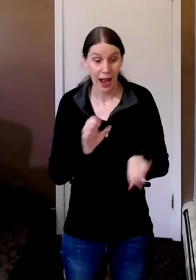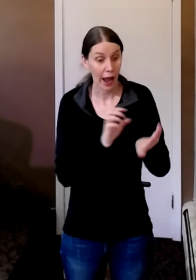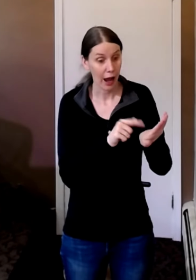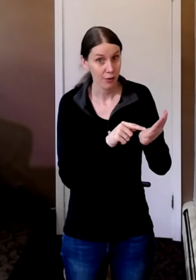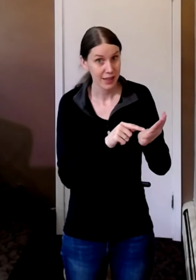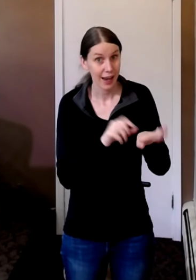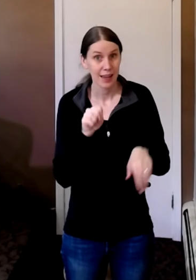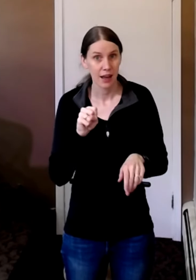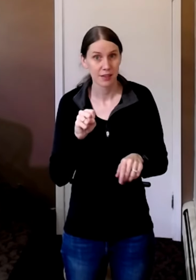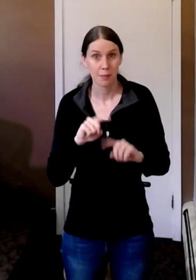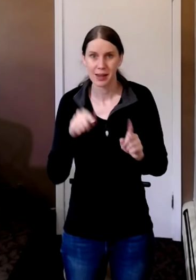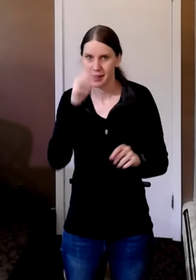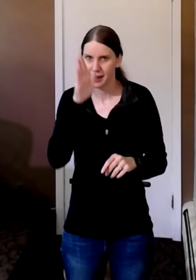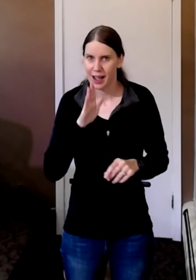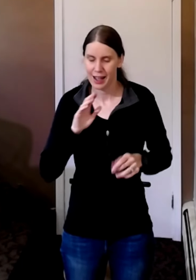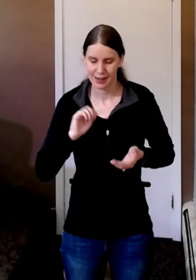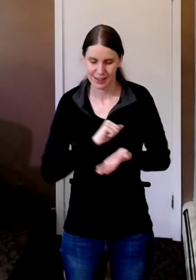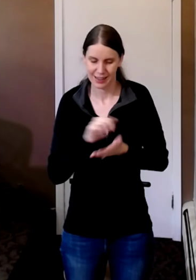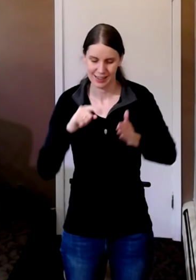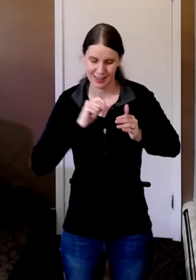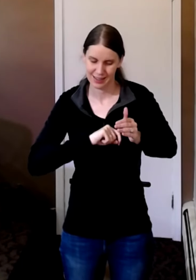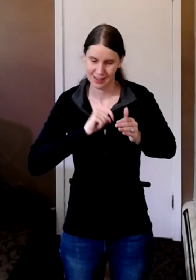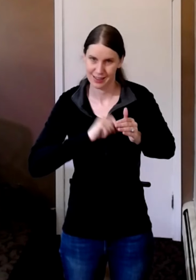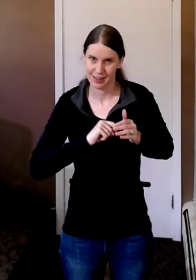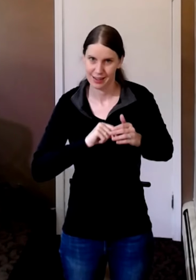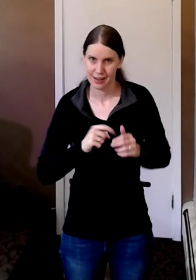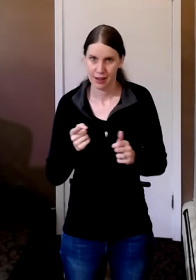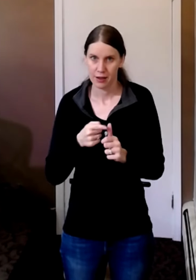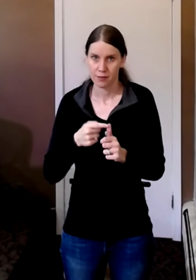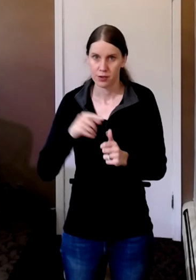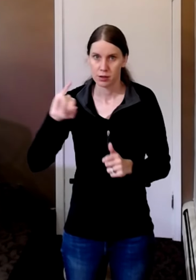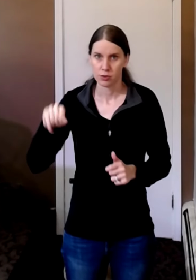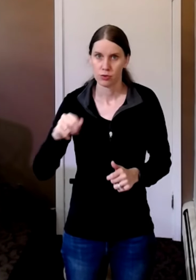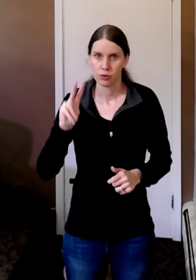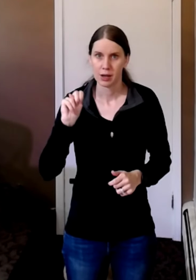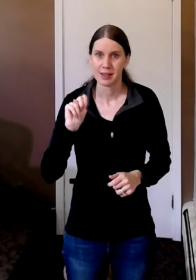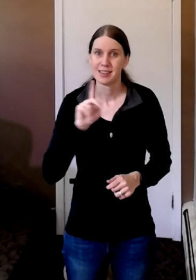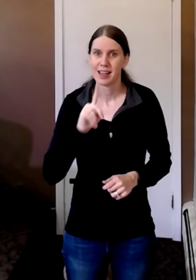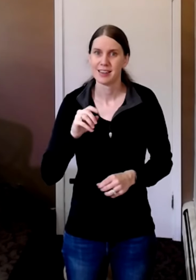has to clean the inside. And we do that in 1 John where it says confess.